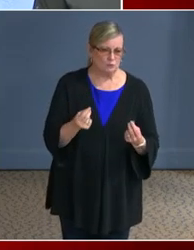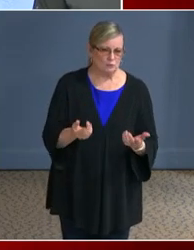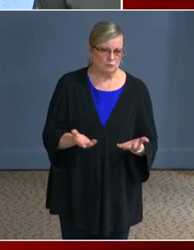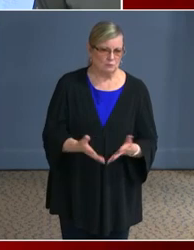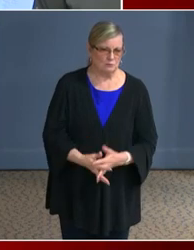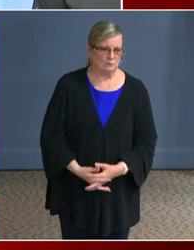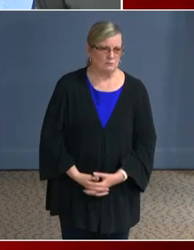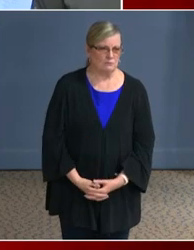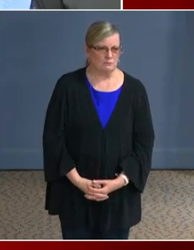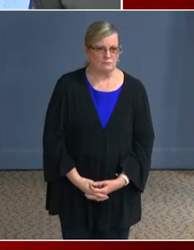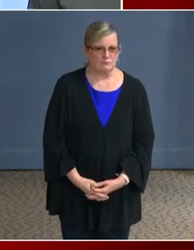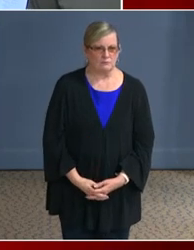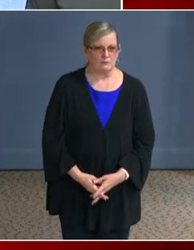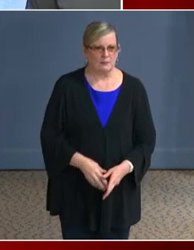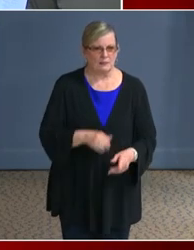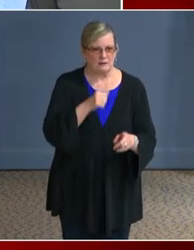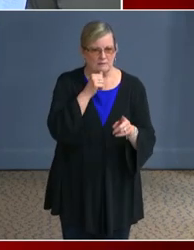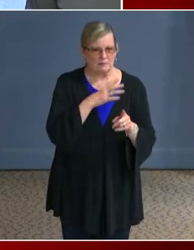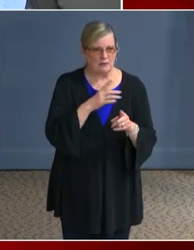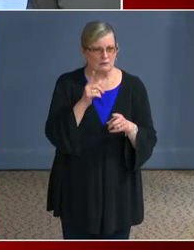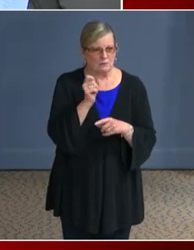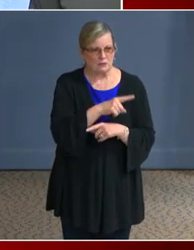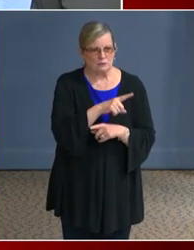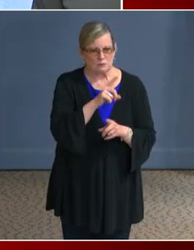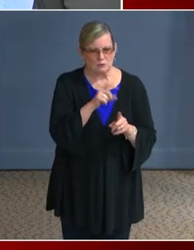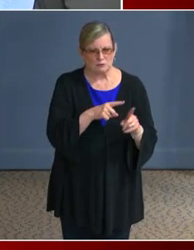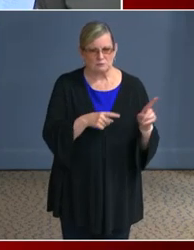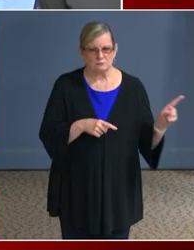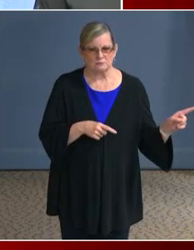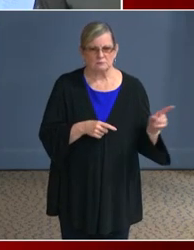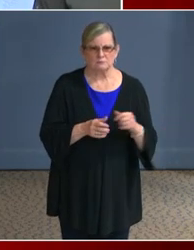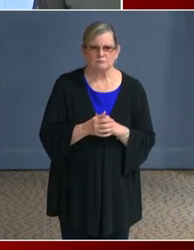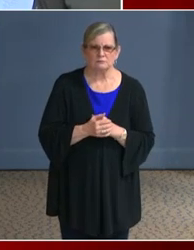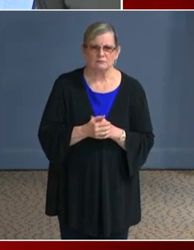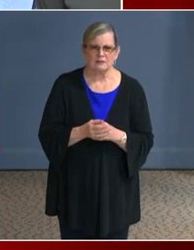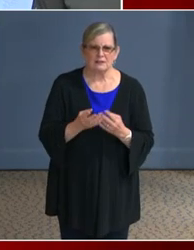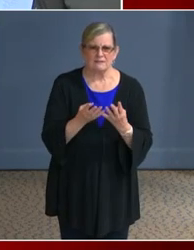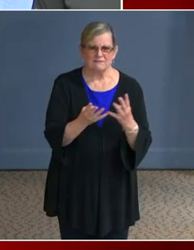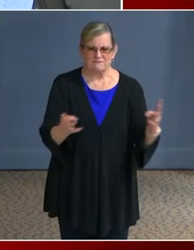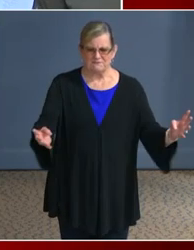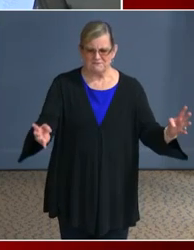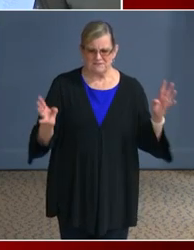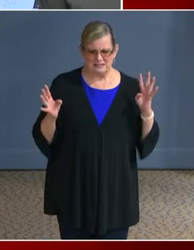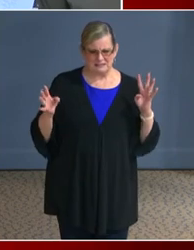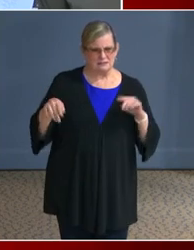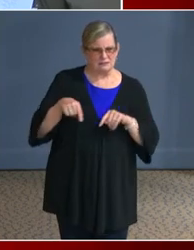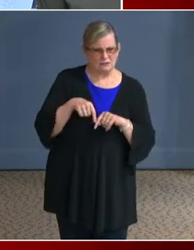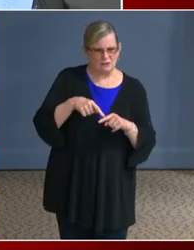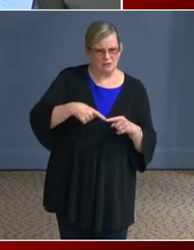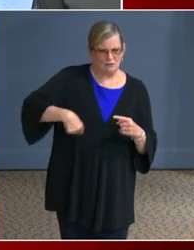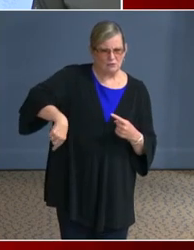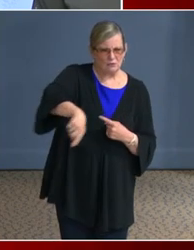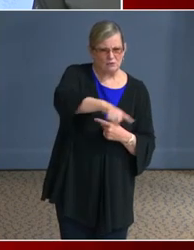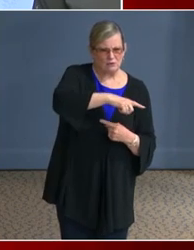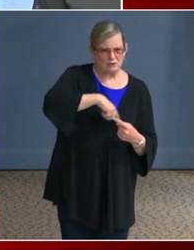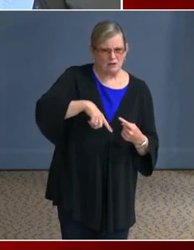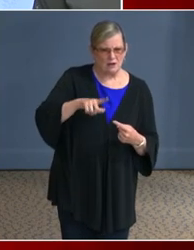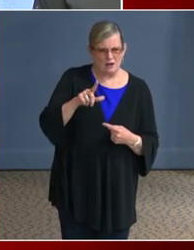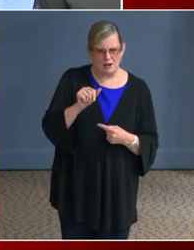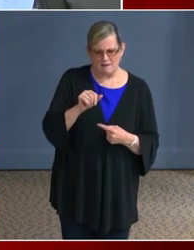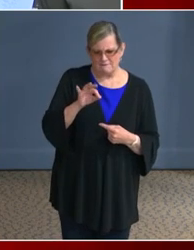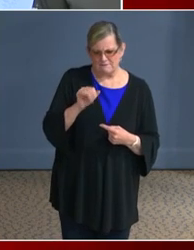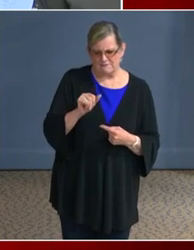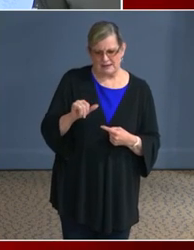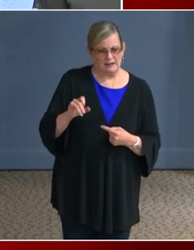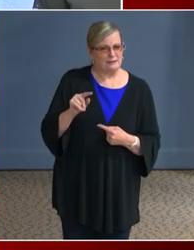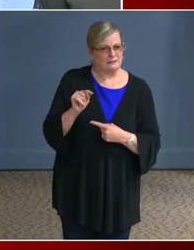Yes, ma'am. Off-topic question. The fencing around Lafayette Park has been removed. I was wondering if you have any update on